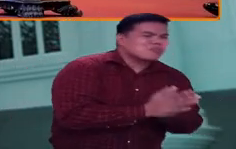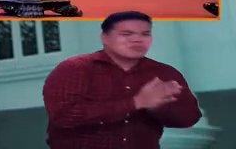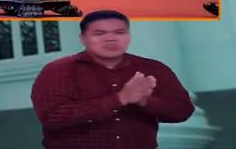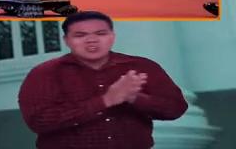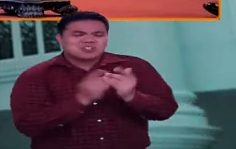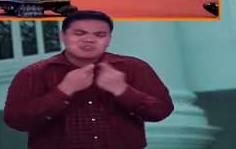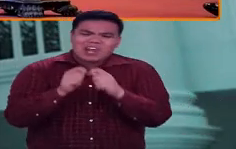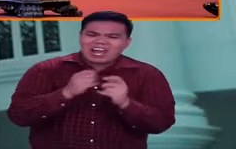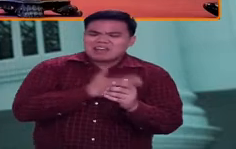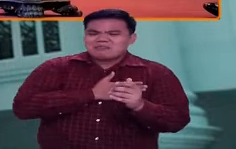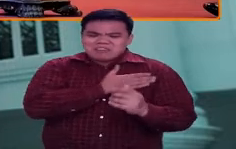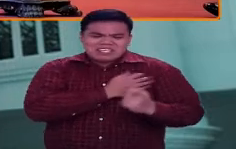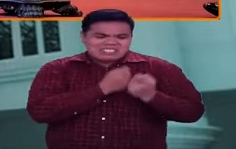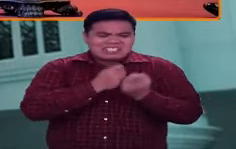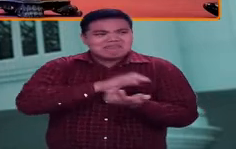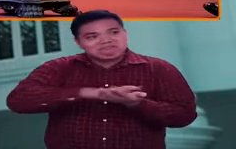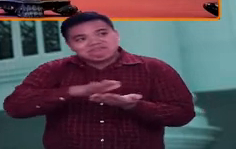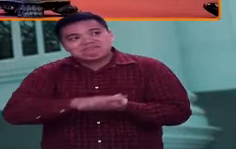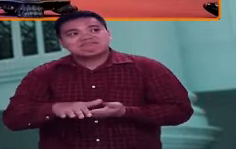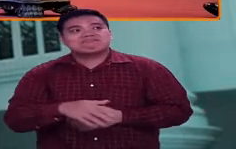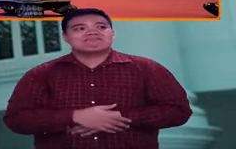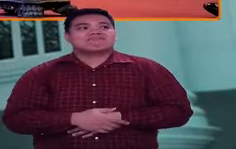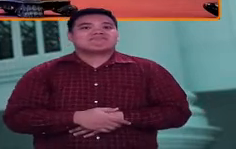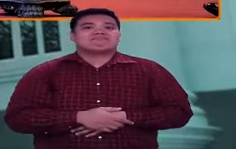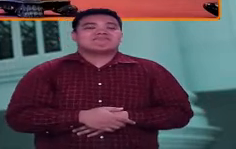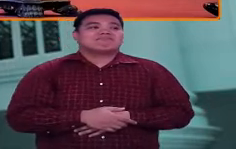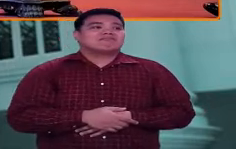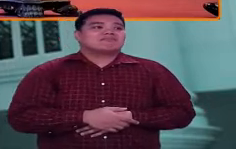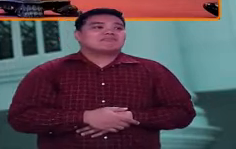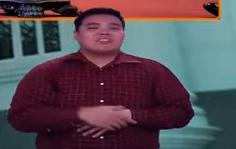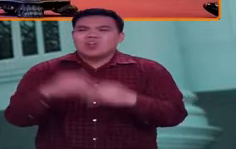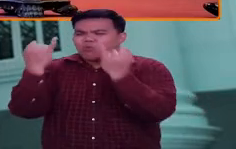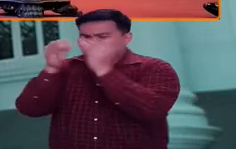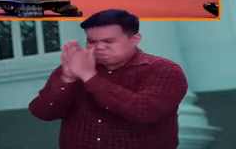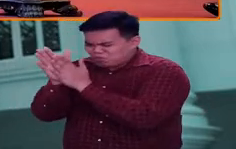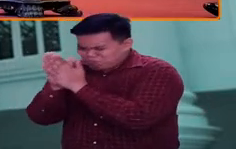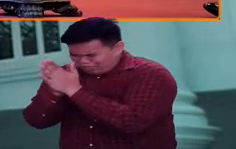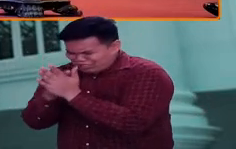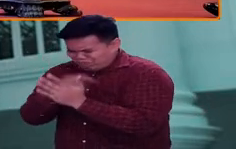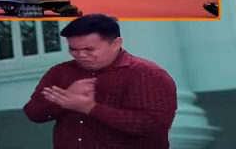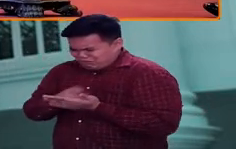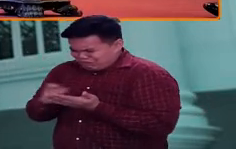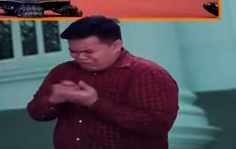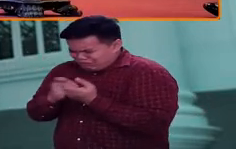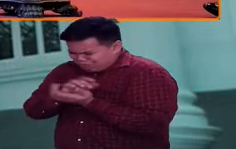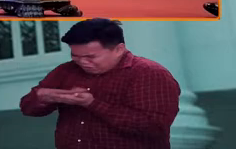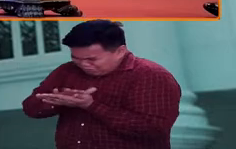kissing shrines to find favor with an idol,